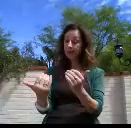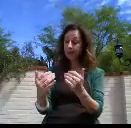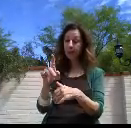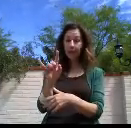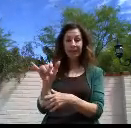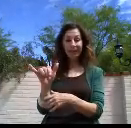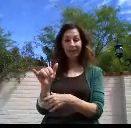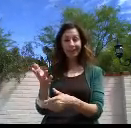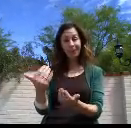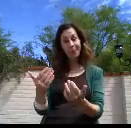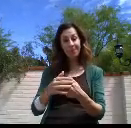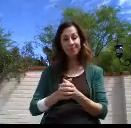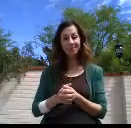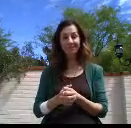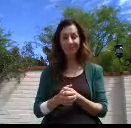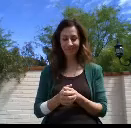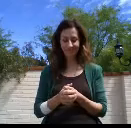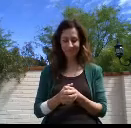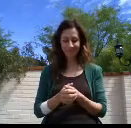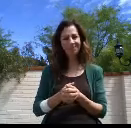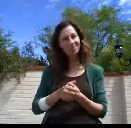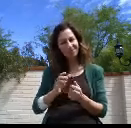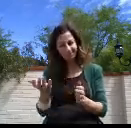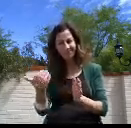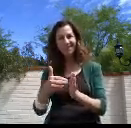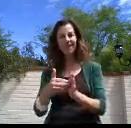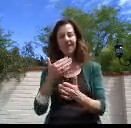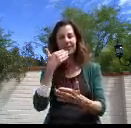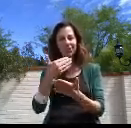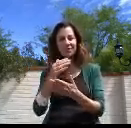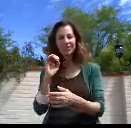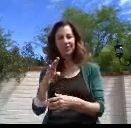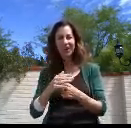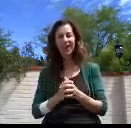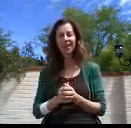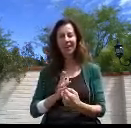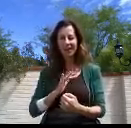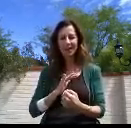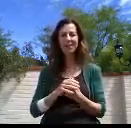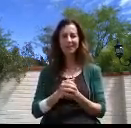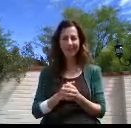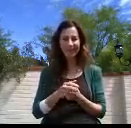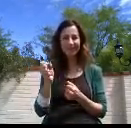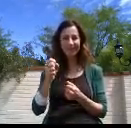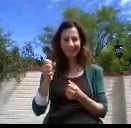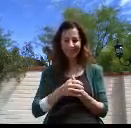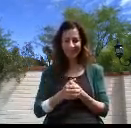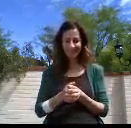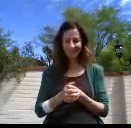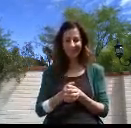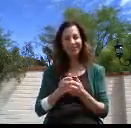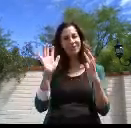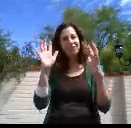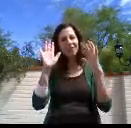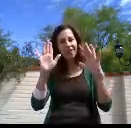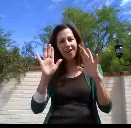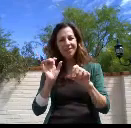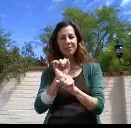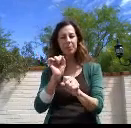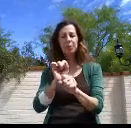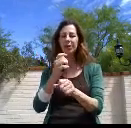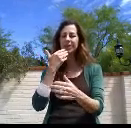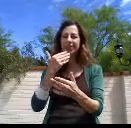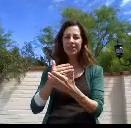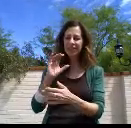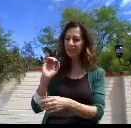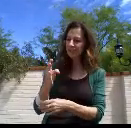Lily? Come on, Lily. Come on. Come on. Do it again. Woo-hoo! Good job. Awesome